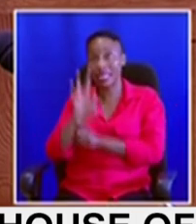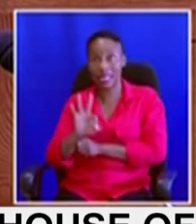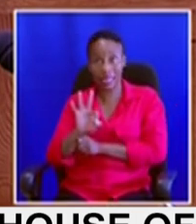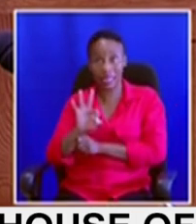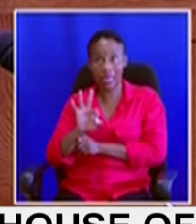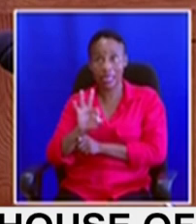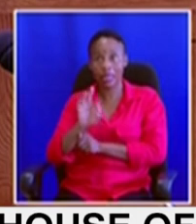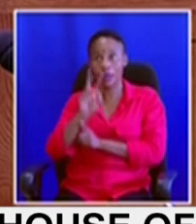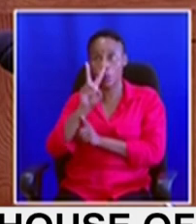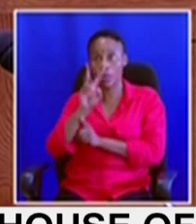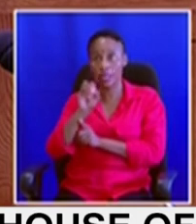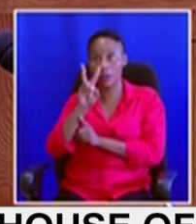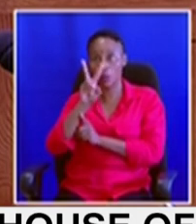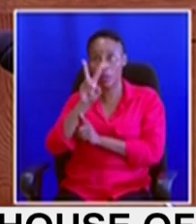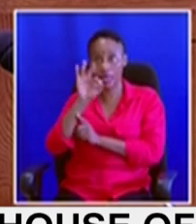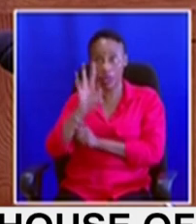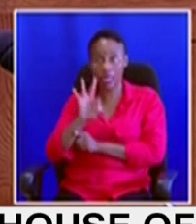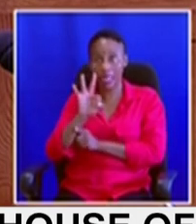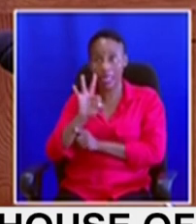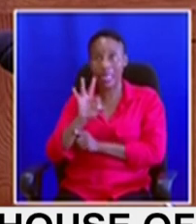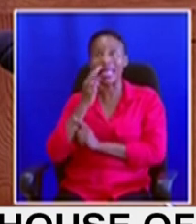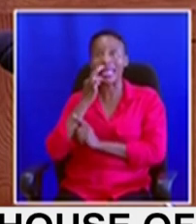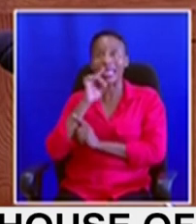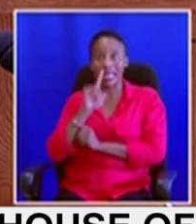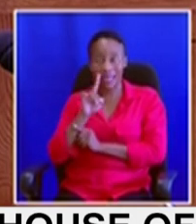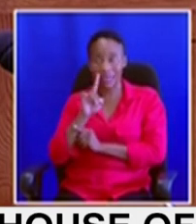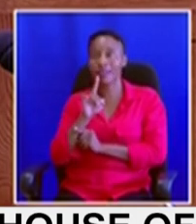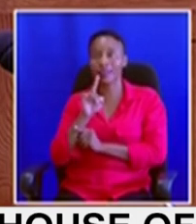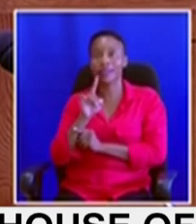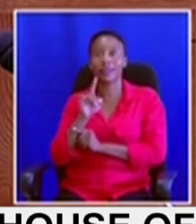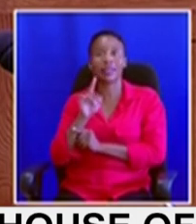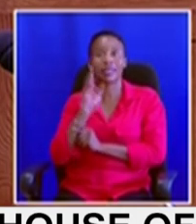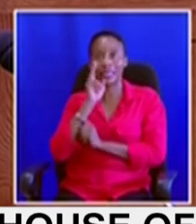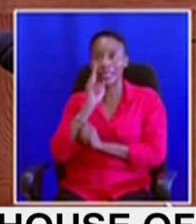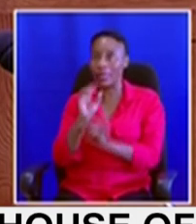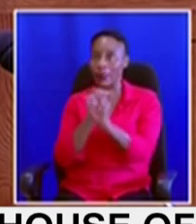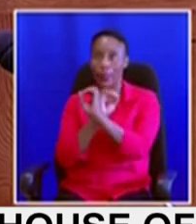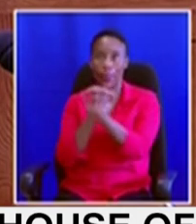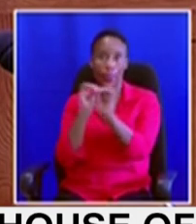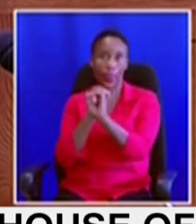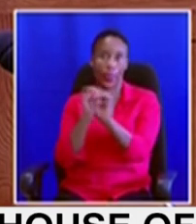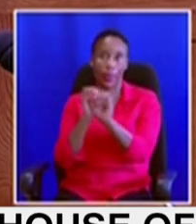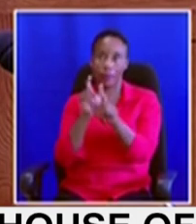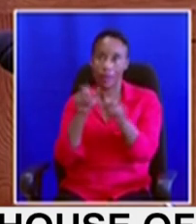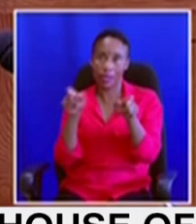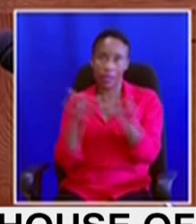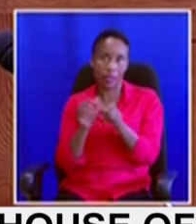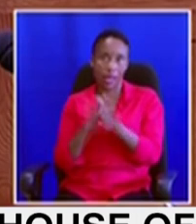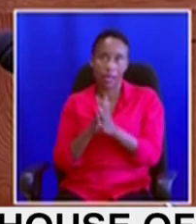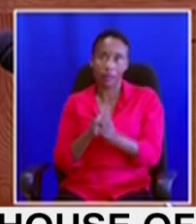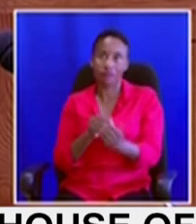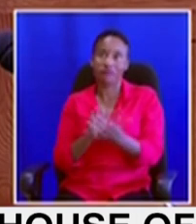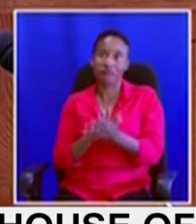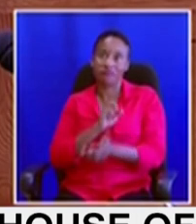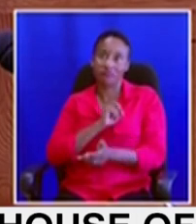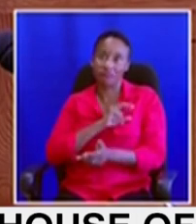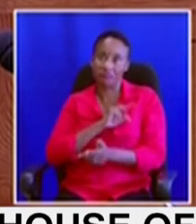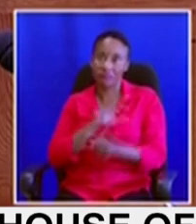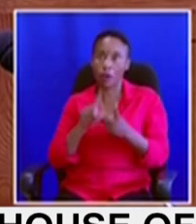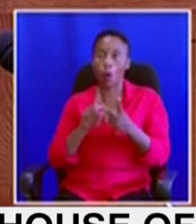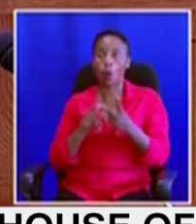2023 must see us having come to grips with this so that it does not occur any longer.